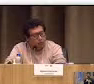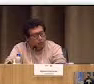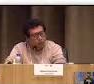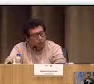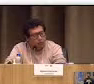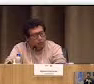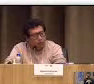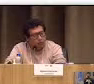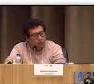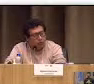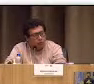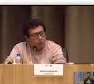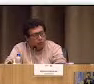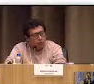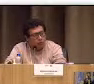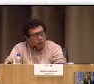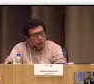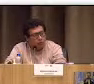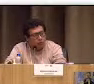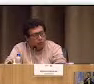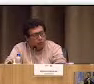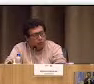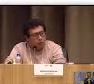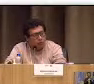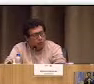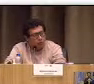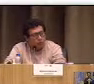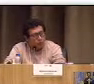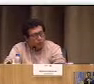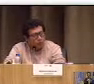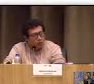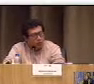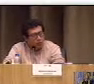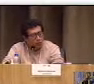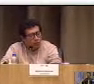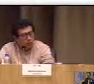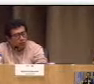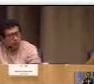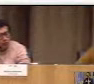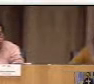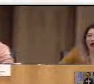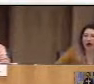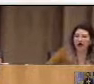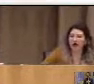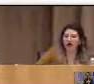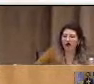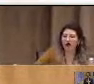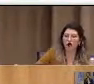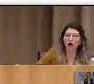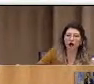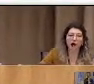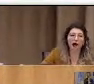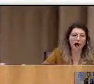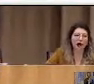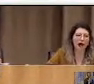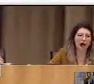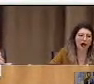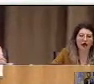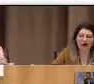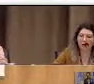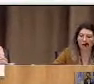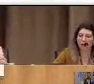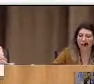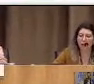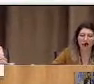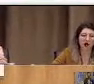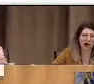RT-PCR. We have a problem with samples because we have limited